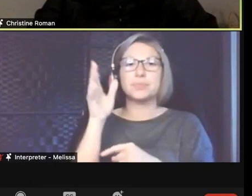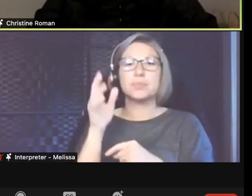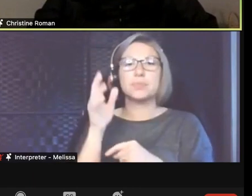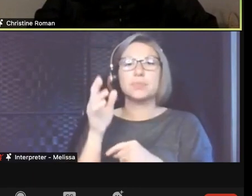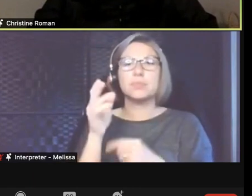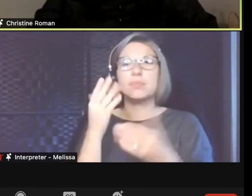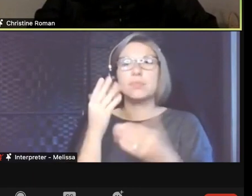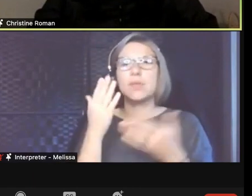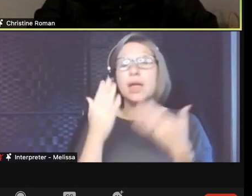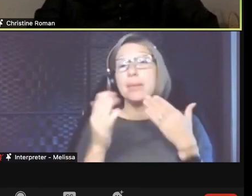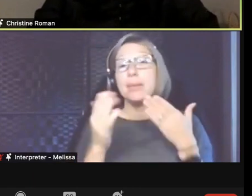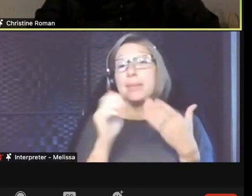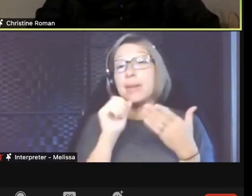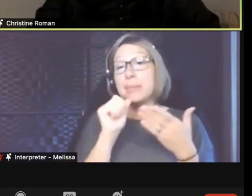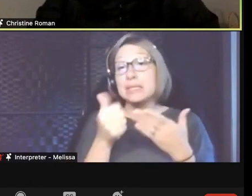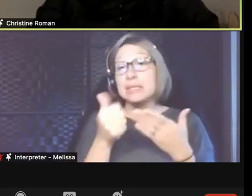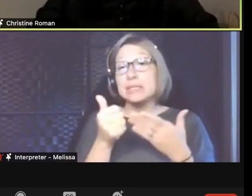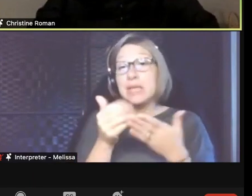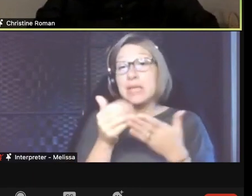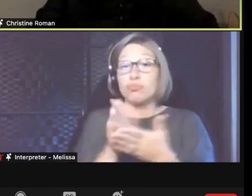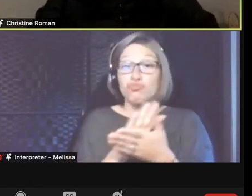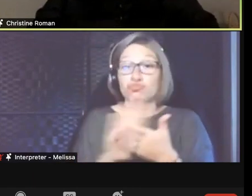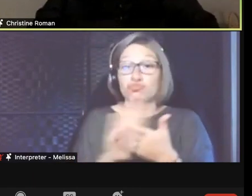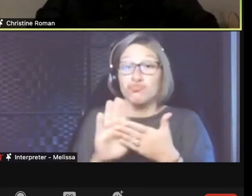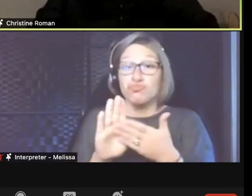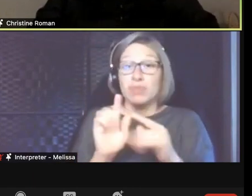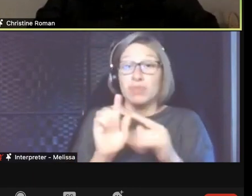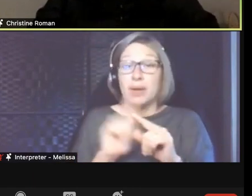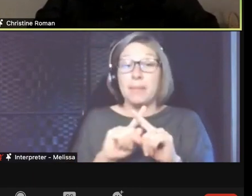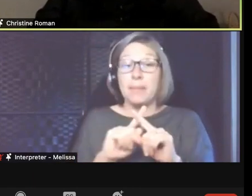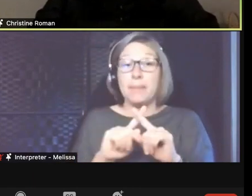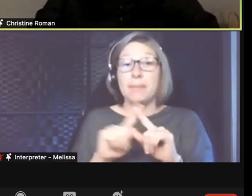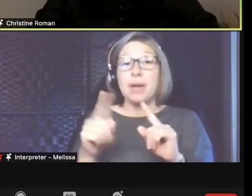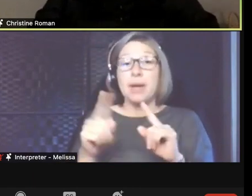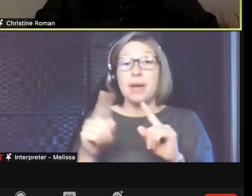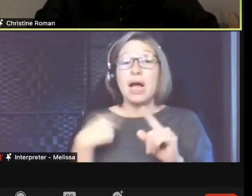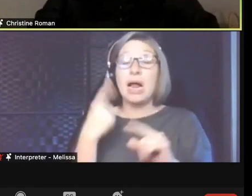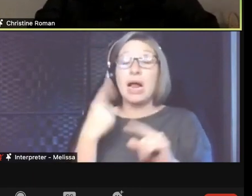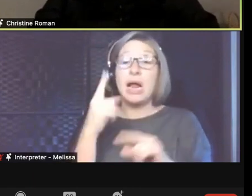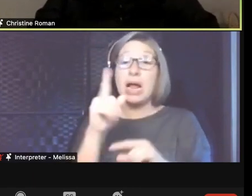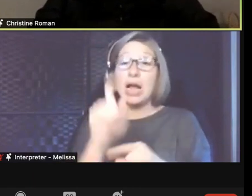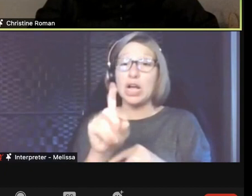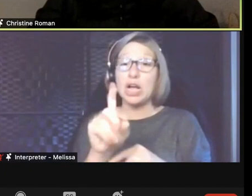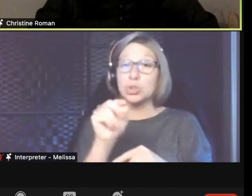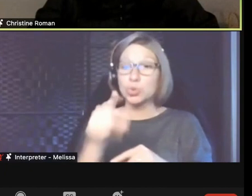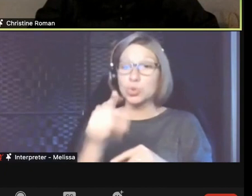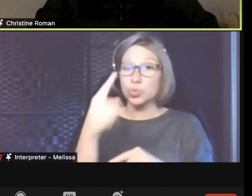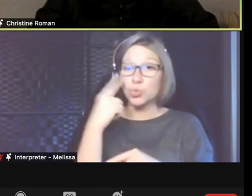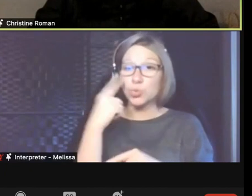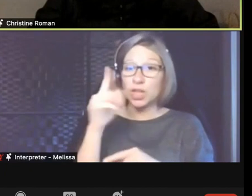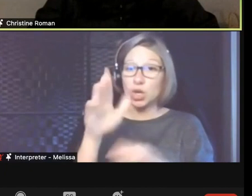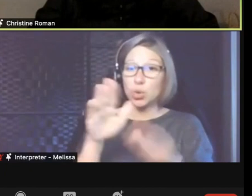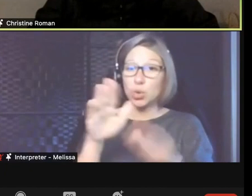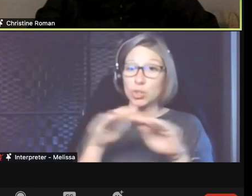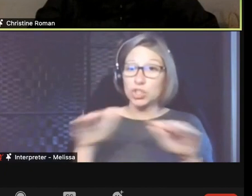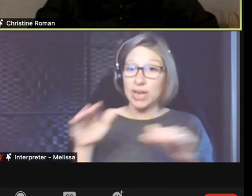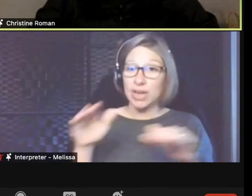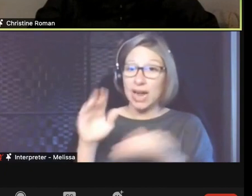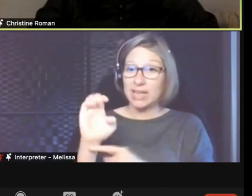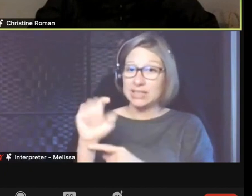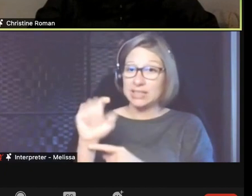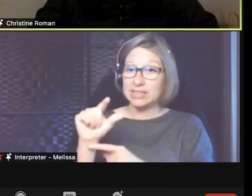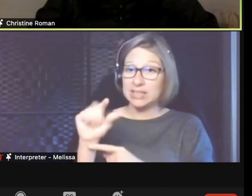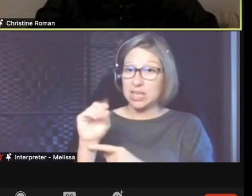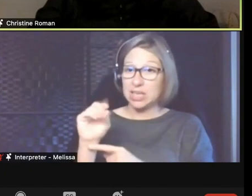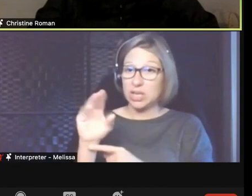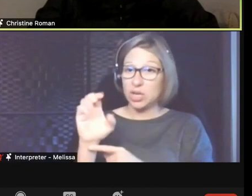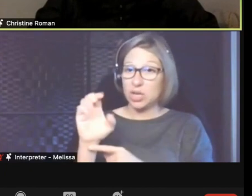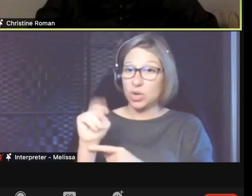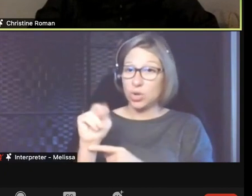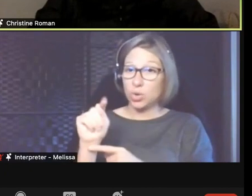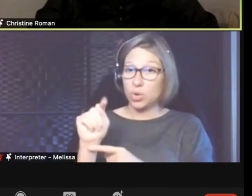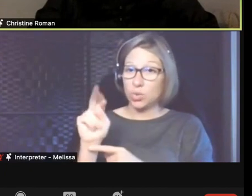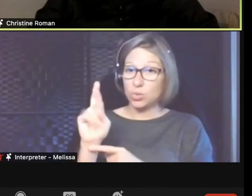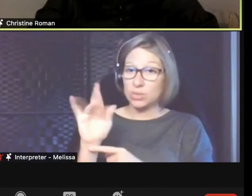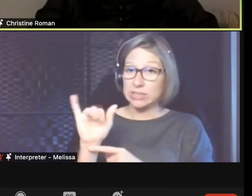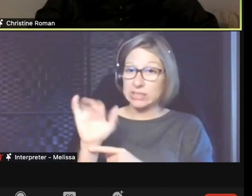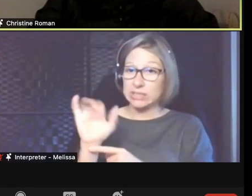most pleasant question to ask. And I said, do you think your child's egocentric? And almost to a parent, without hesitation, they said